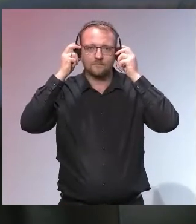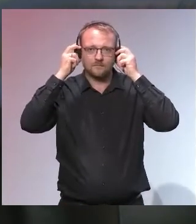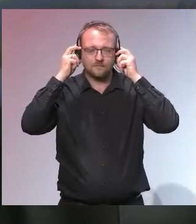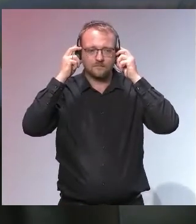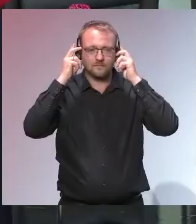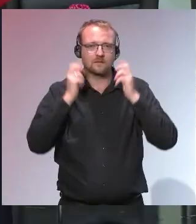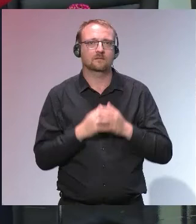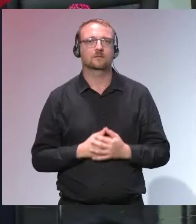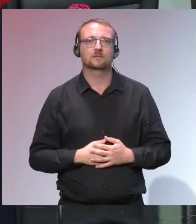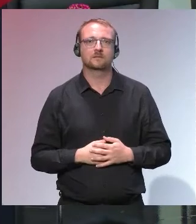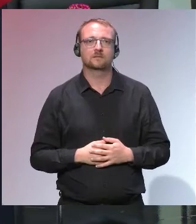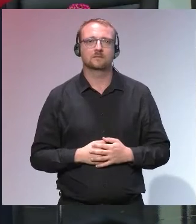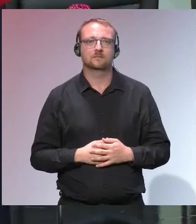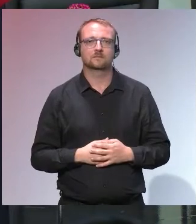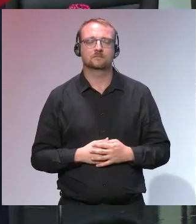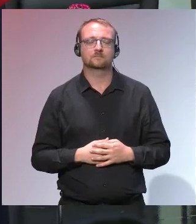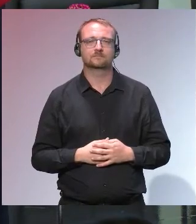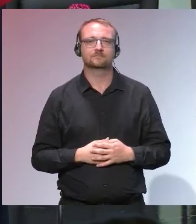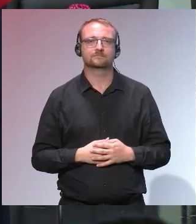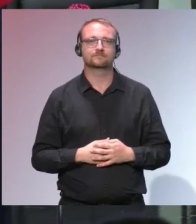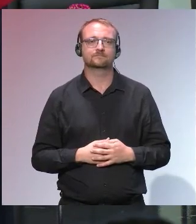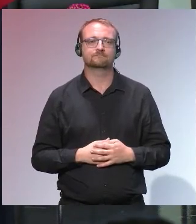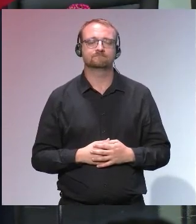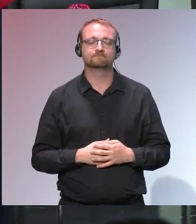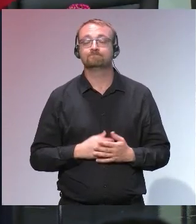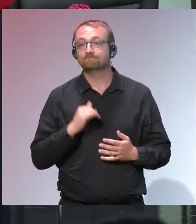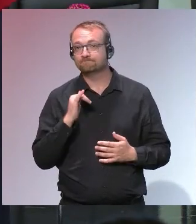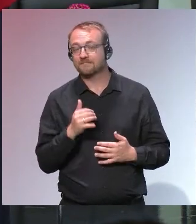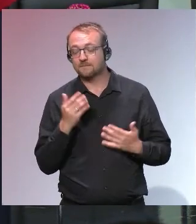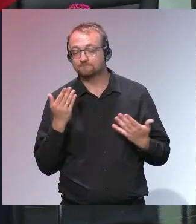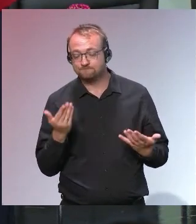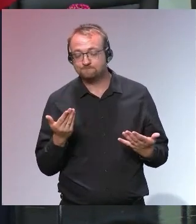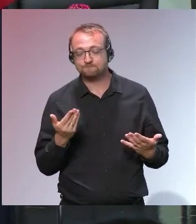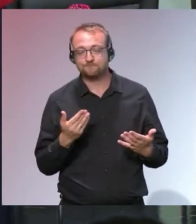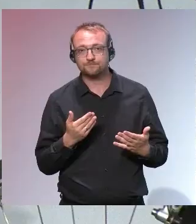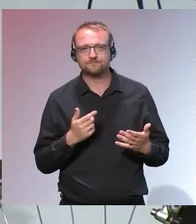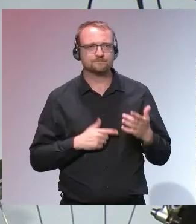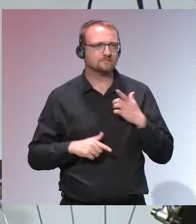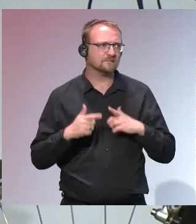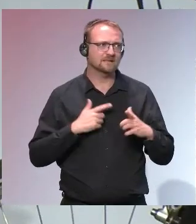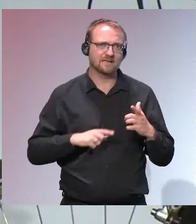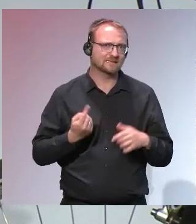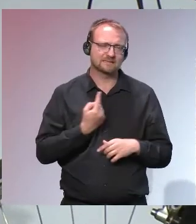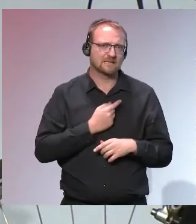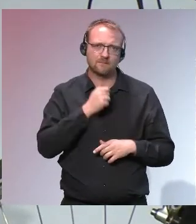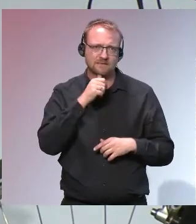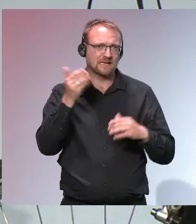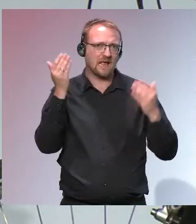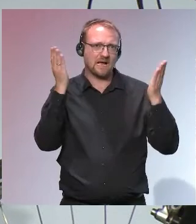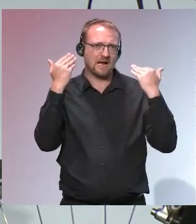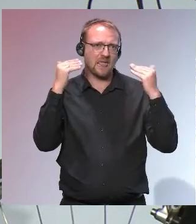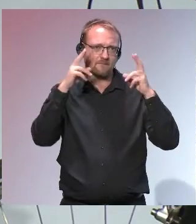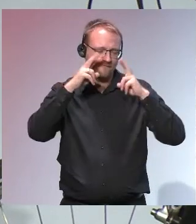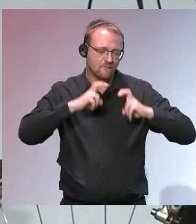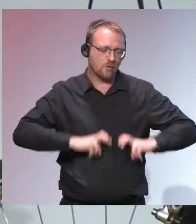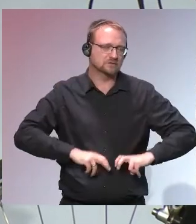Yeah, I think the question was why the North Pole is warming more. And unfortunately, I'm not a climatologist, so I don't know exactly why that is. I think it's probably something